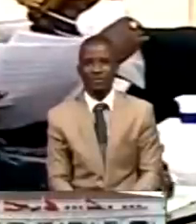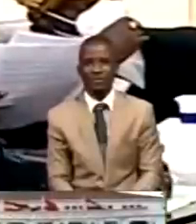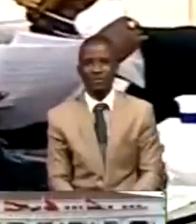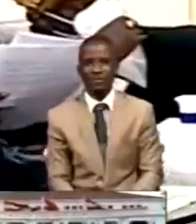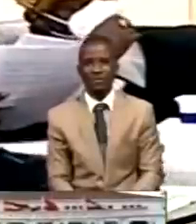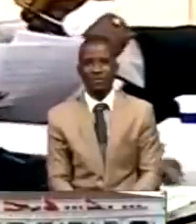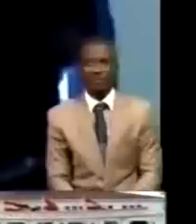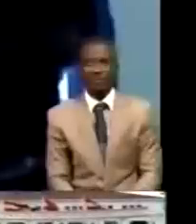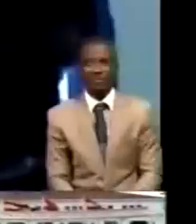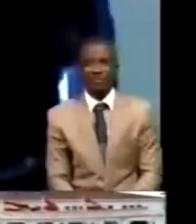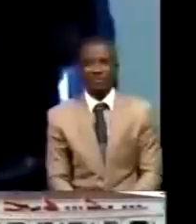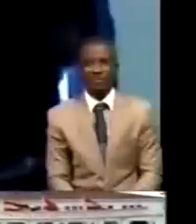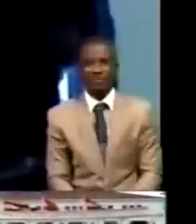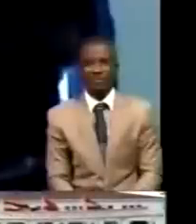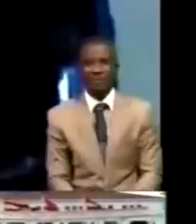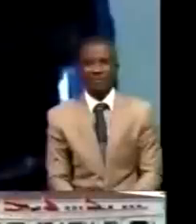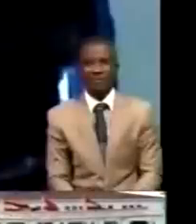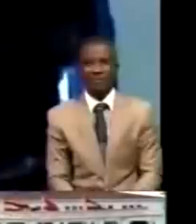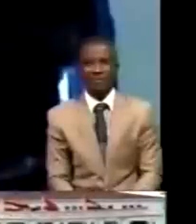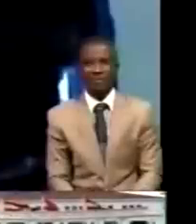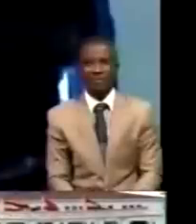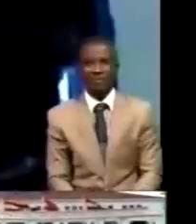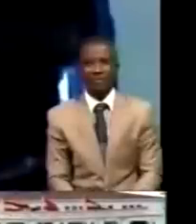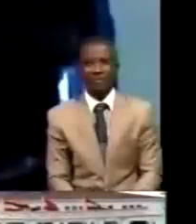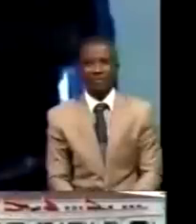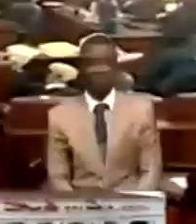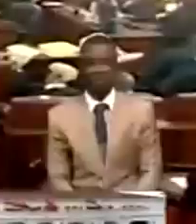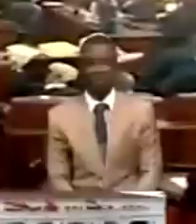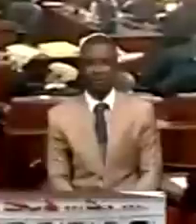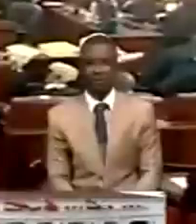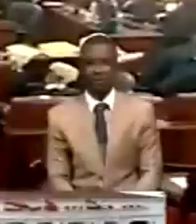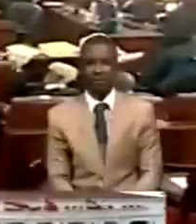Which specific item are you dealing with? Yes.